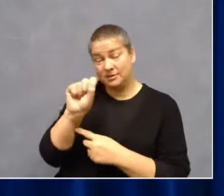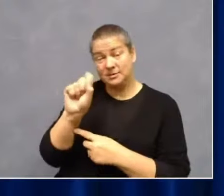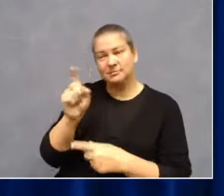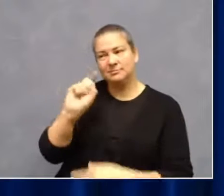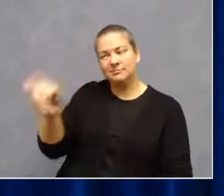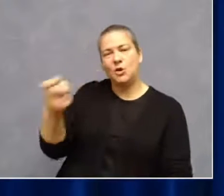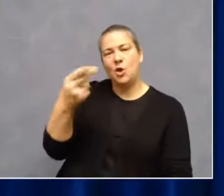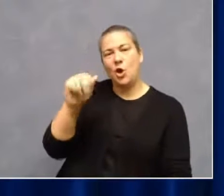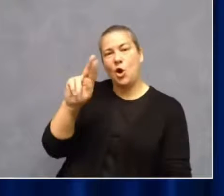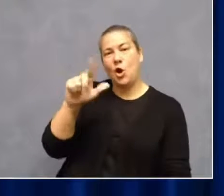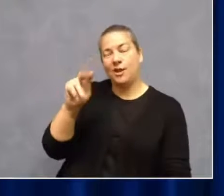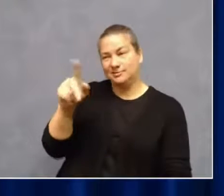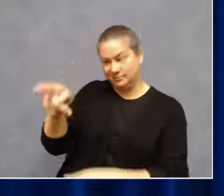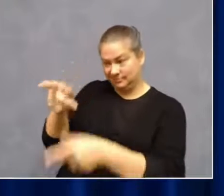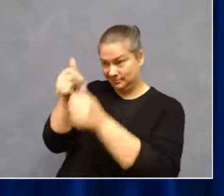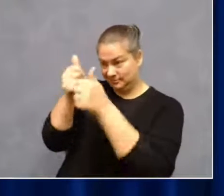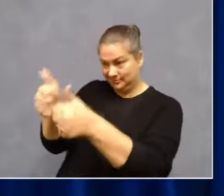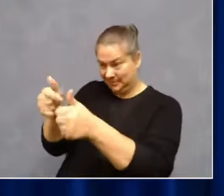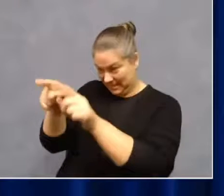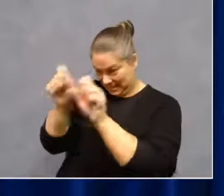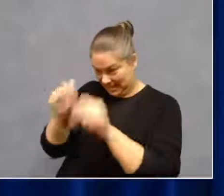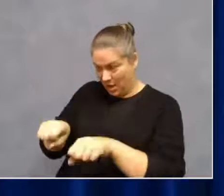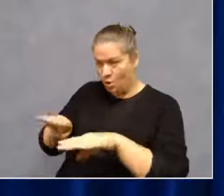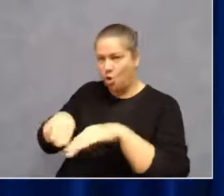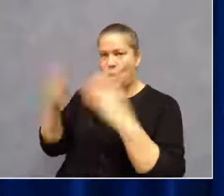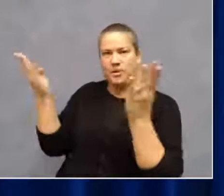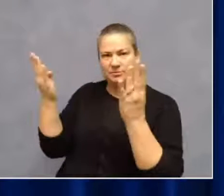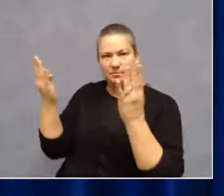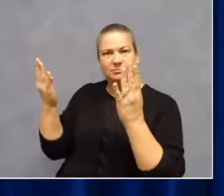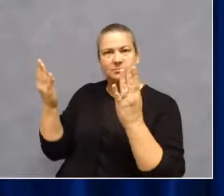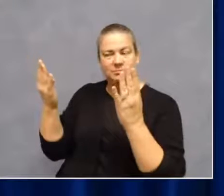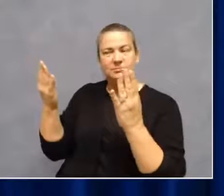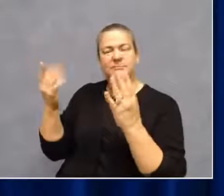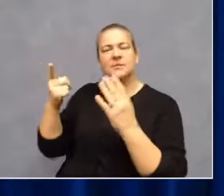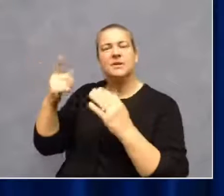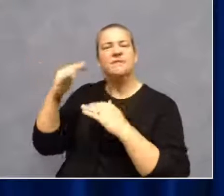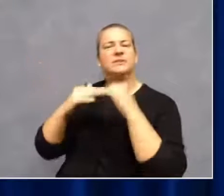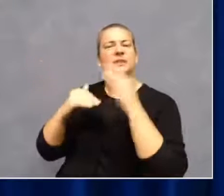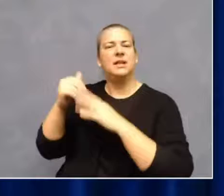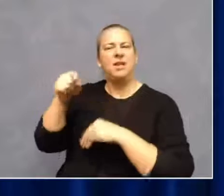thumbs up to announce the reopening of the facility in Harlan County.